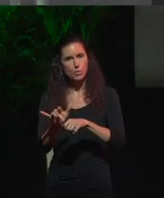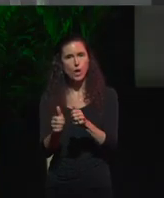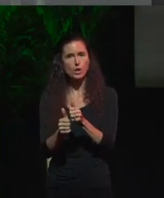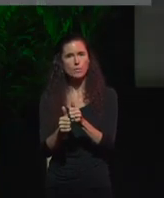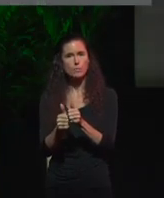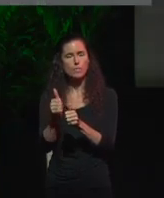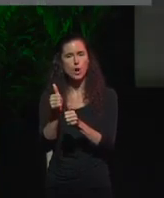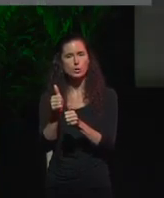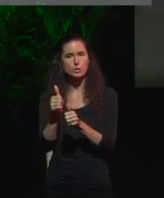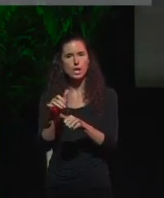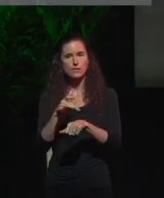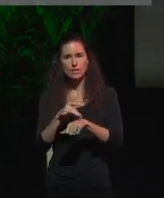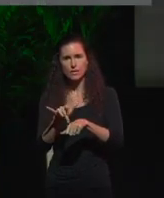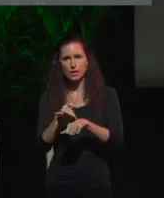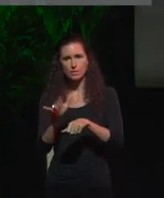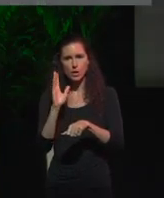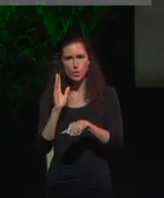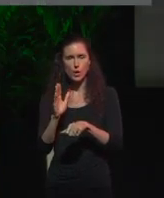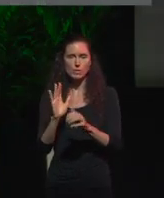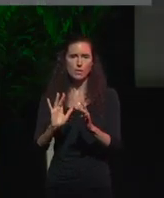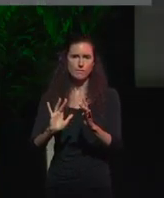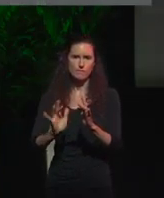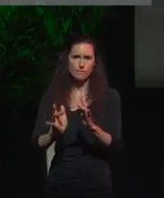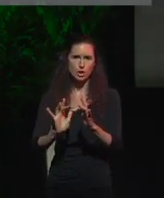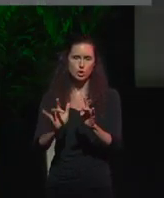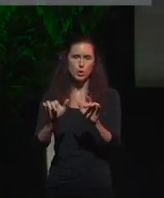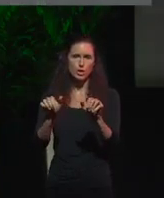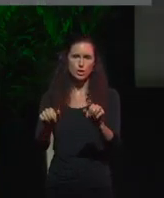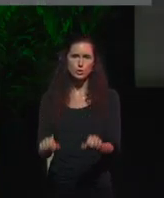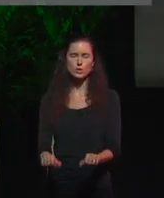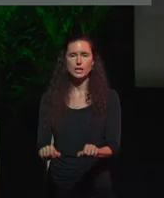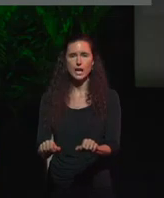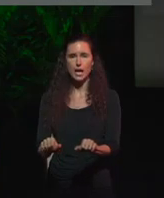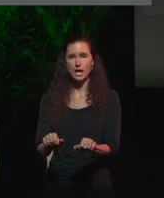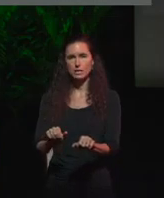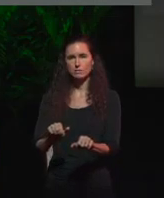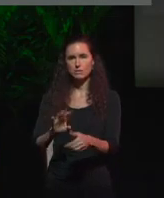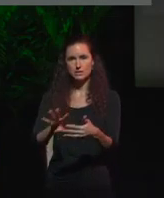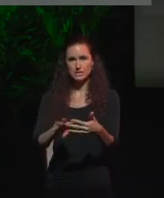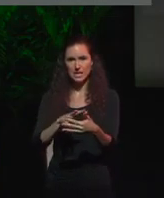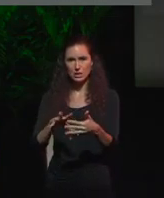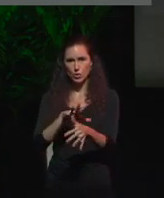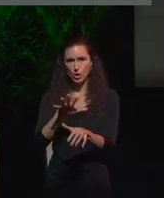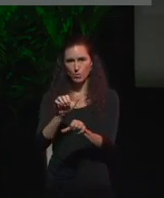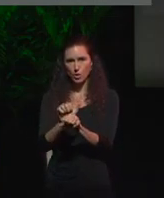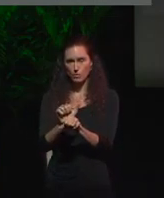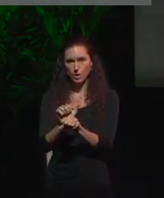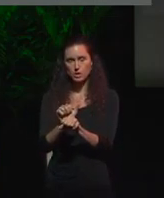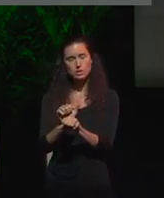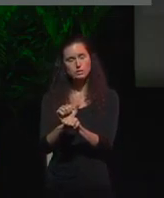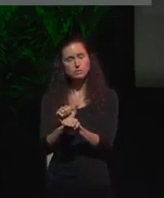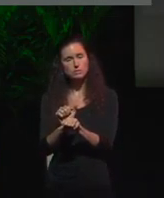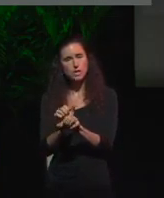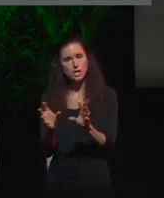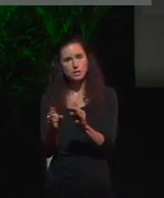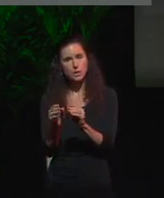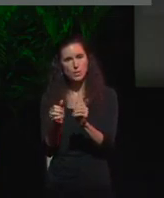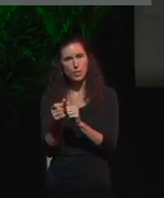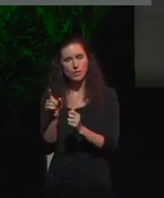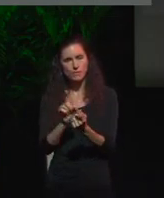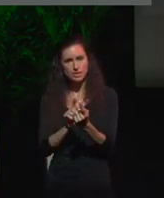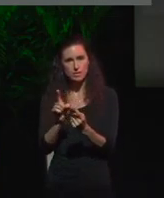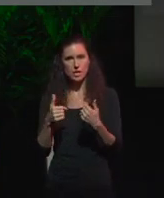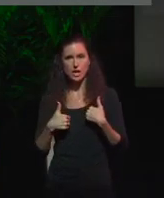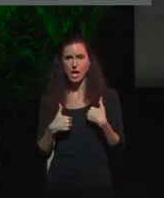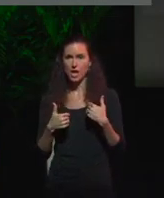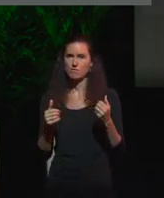most of the availability will be virtual, you can, by appointment, schedule to meet with those FDSs face-to-face. They have met with a